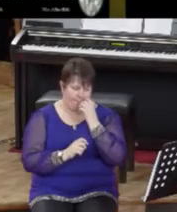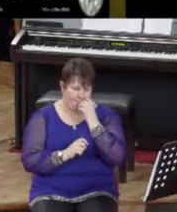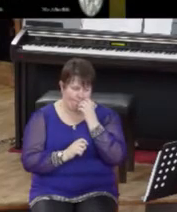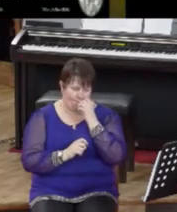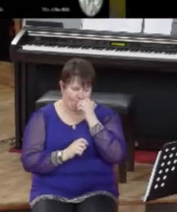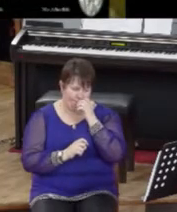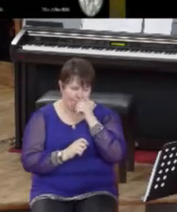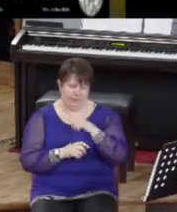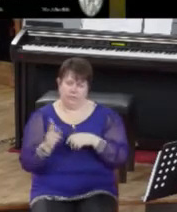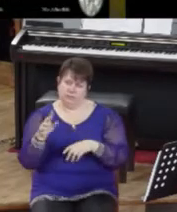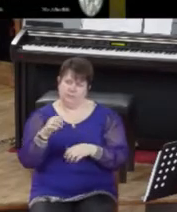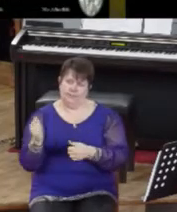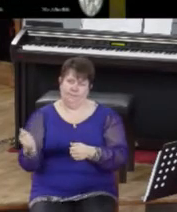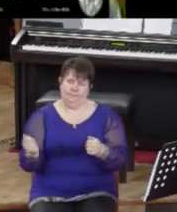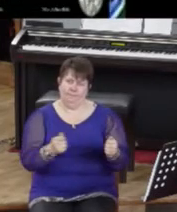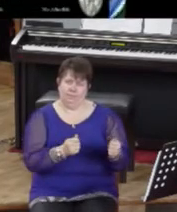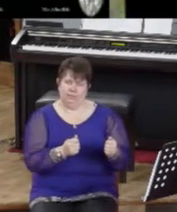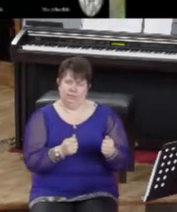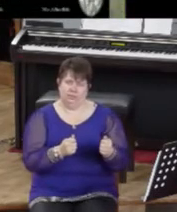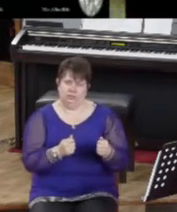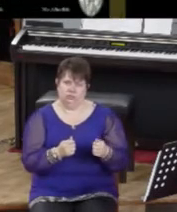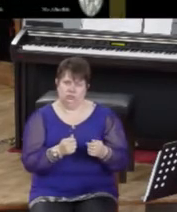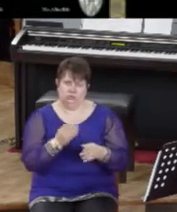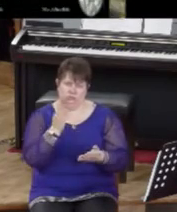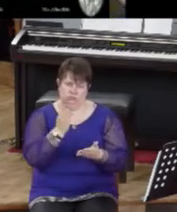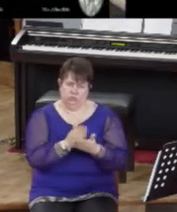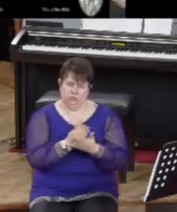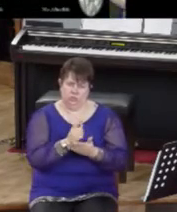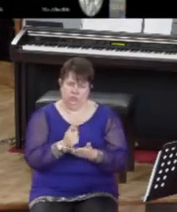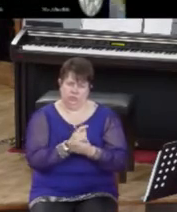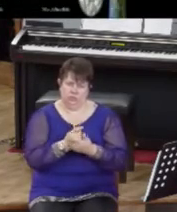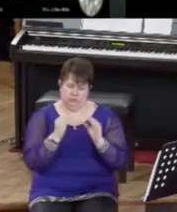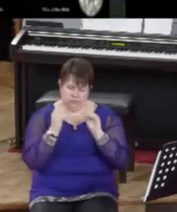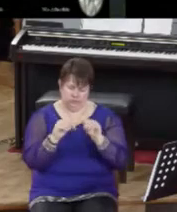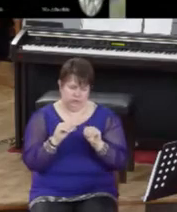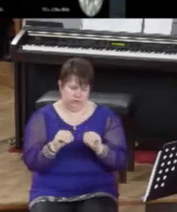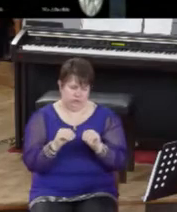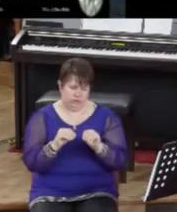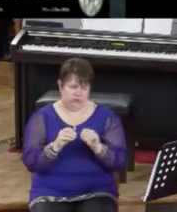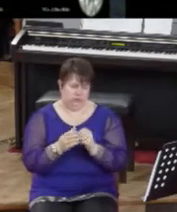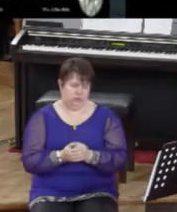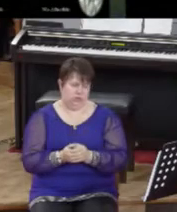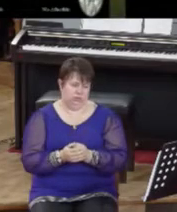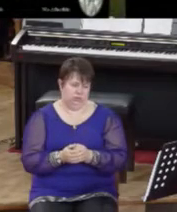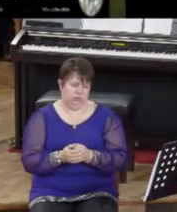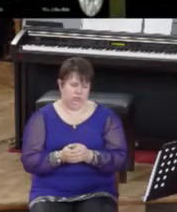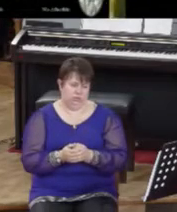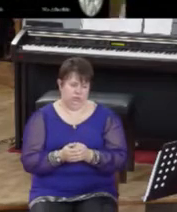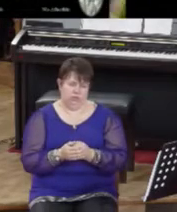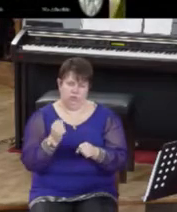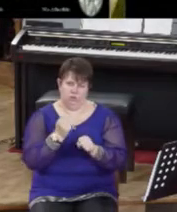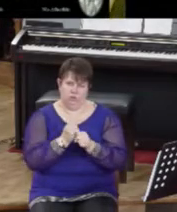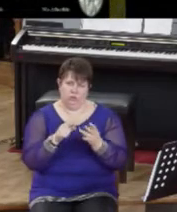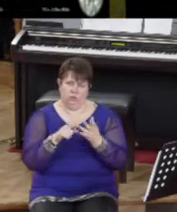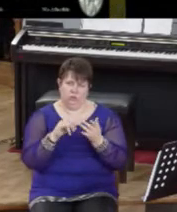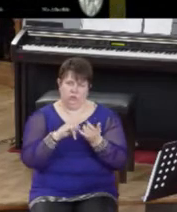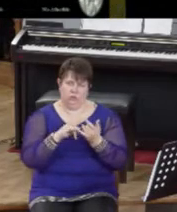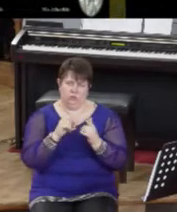about bringing to them the basic truth of the gospel. Now, the word gospel just means good